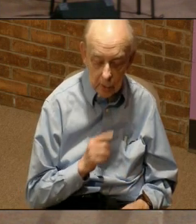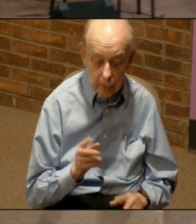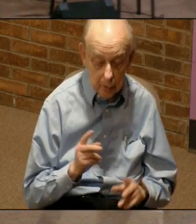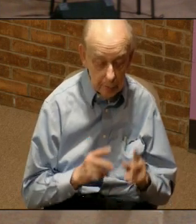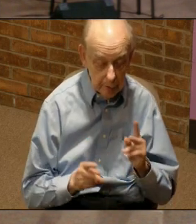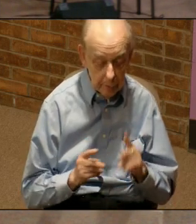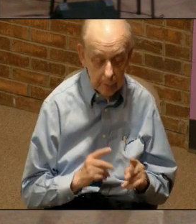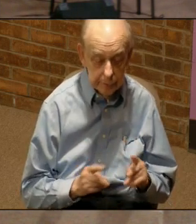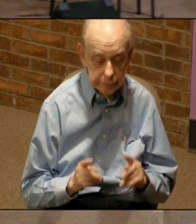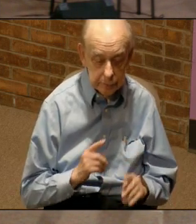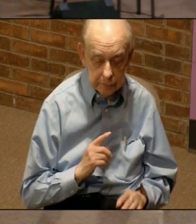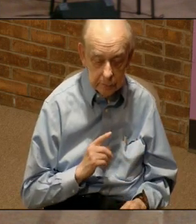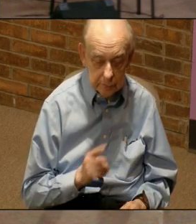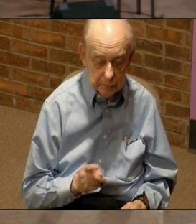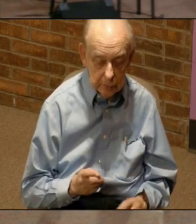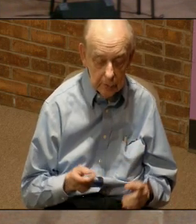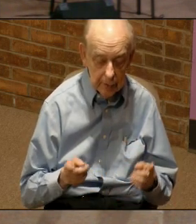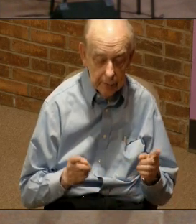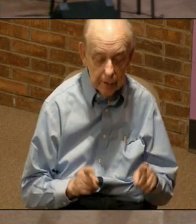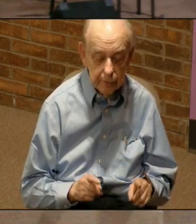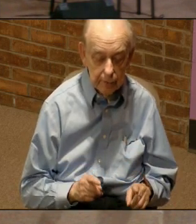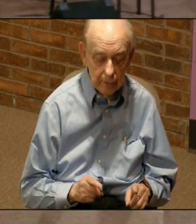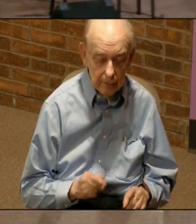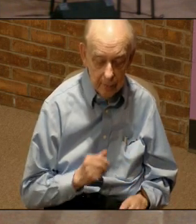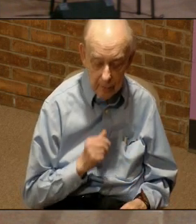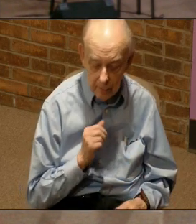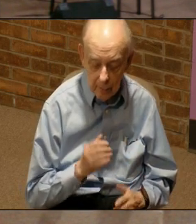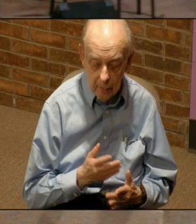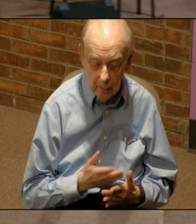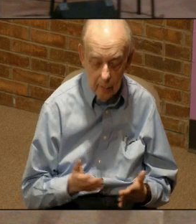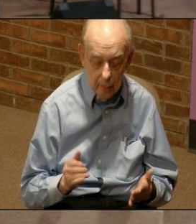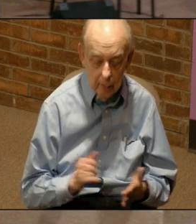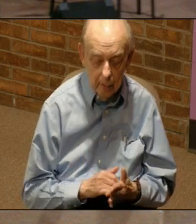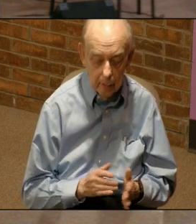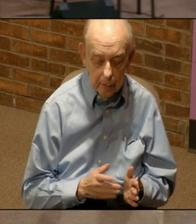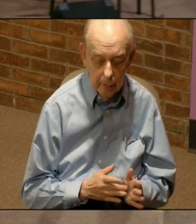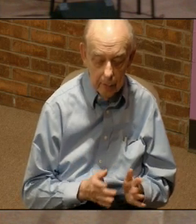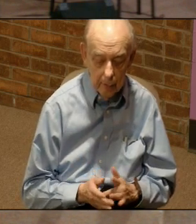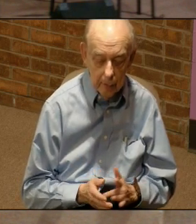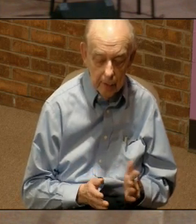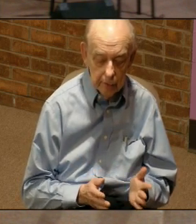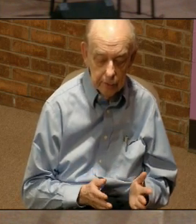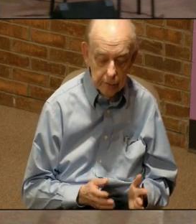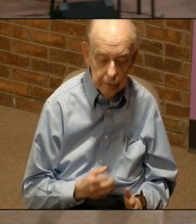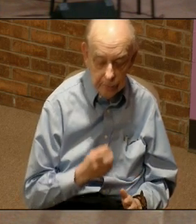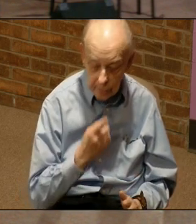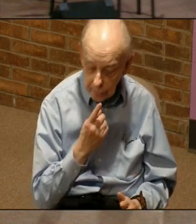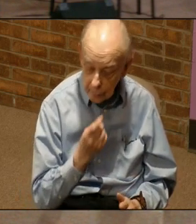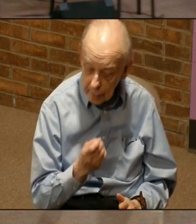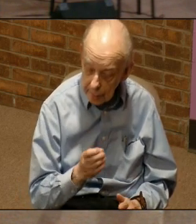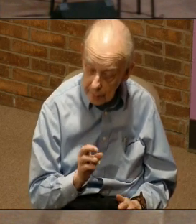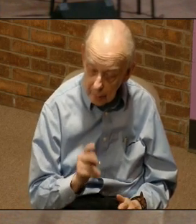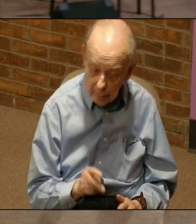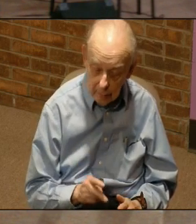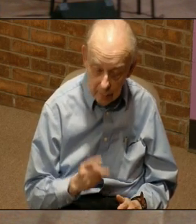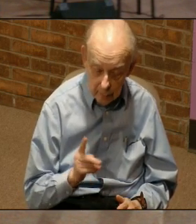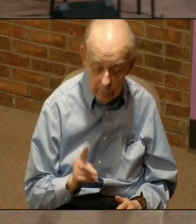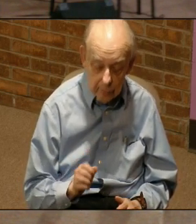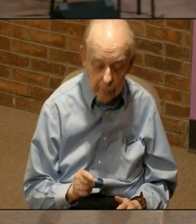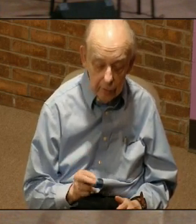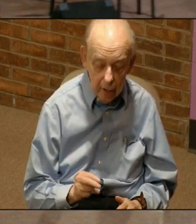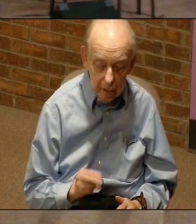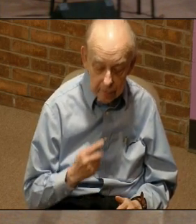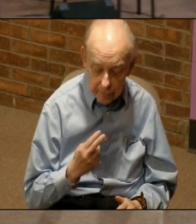people, real events, not something that Jesus dreamed up for John to